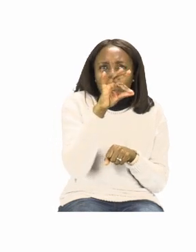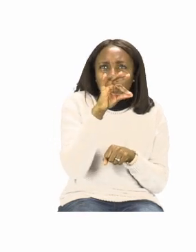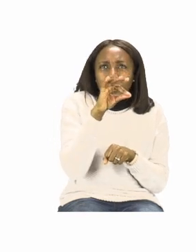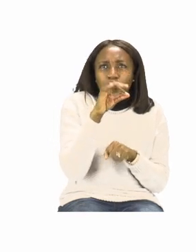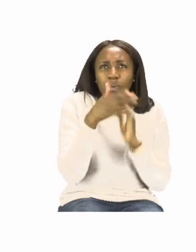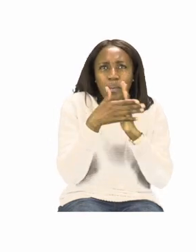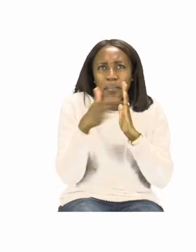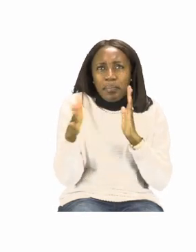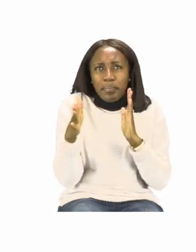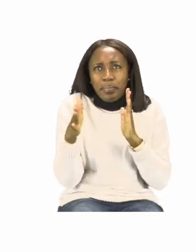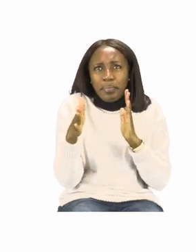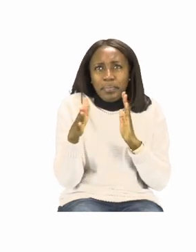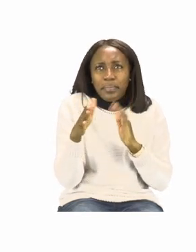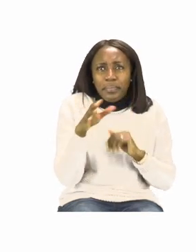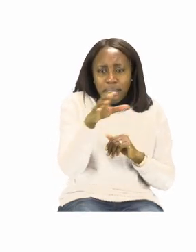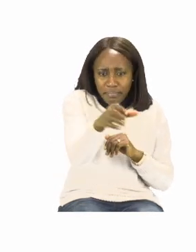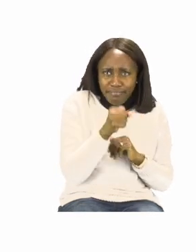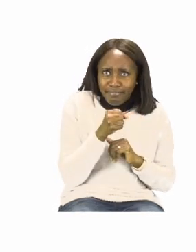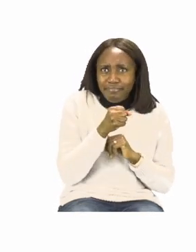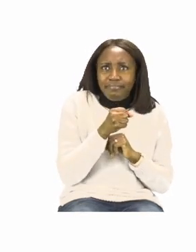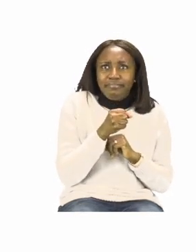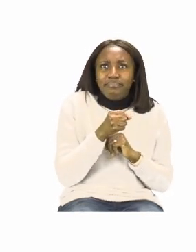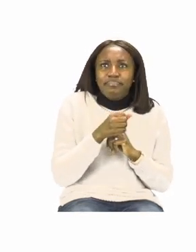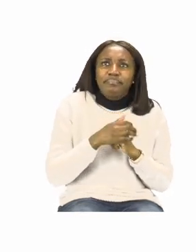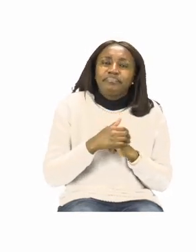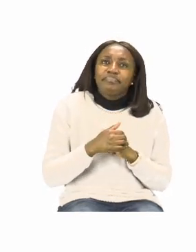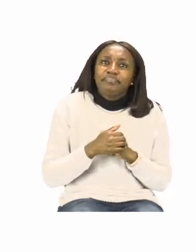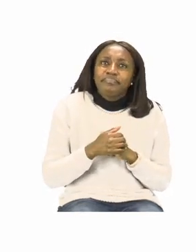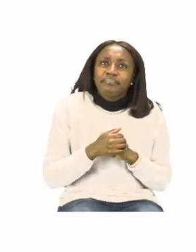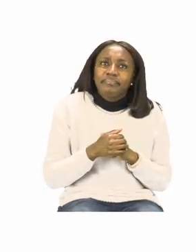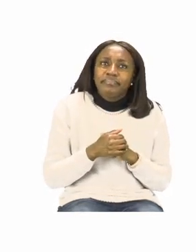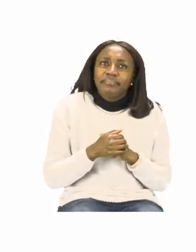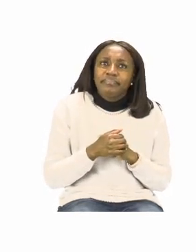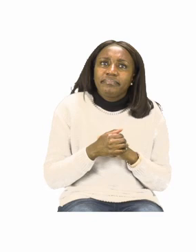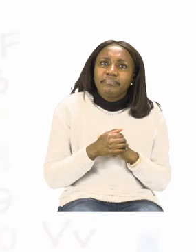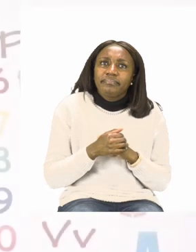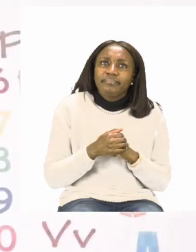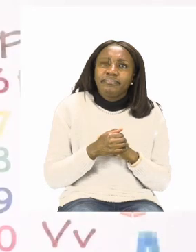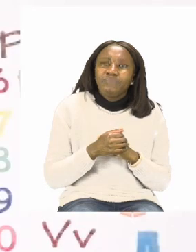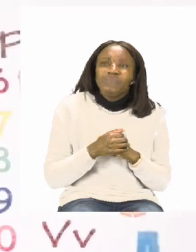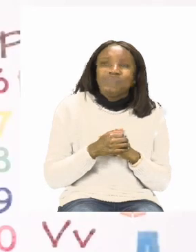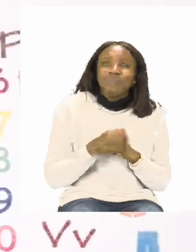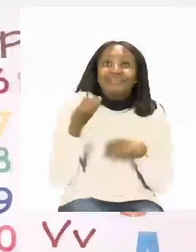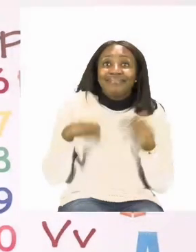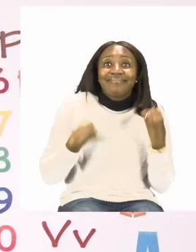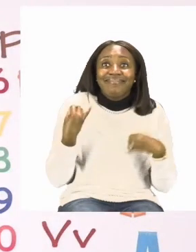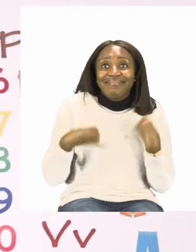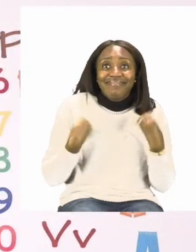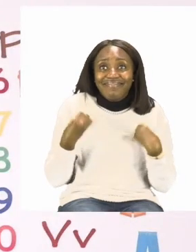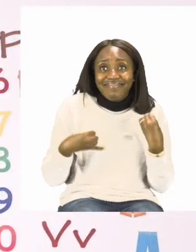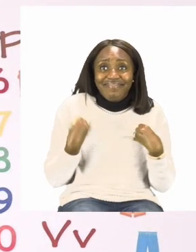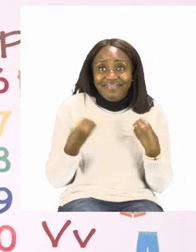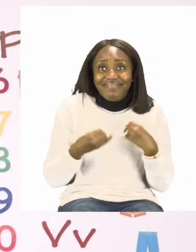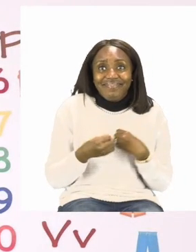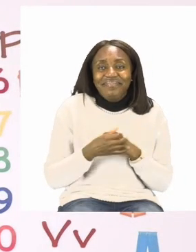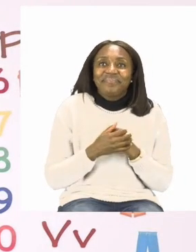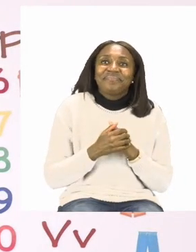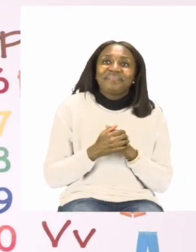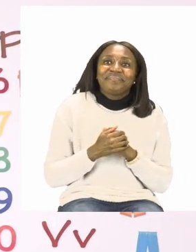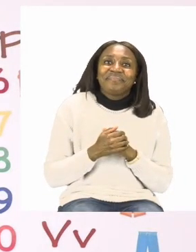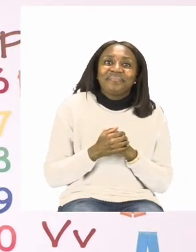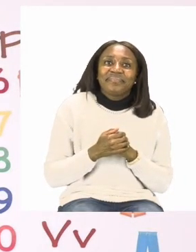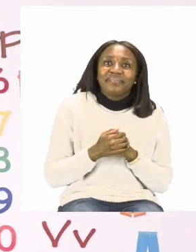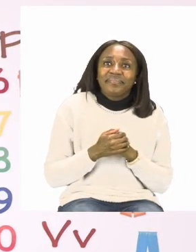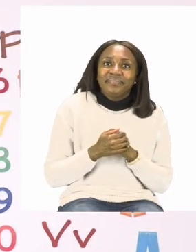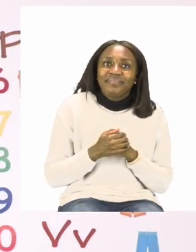open, and take. So have fun with your vocabulary words, boys and girls, and your sight words as